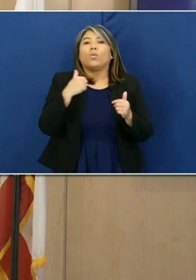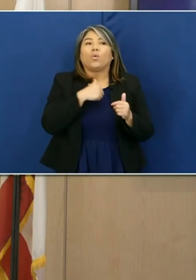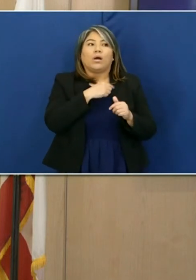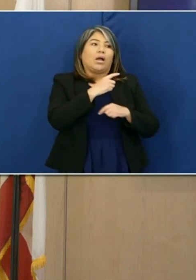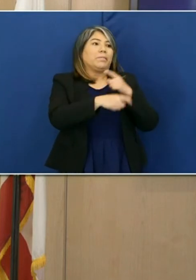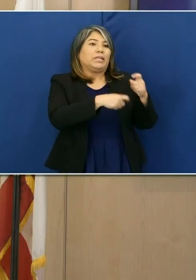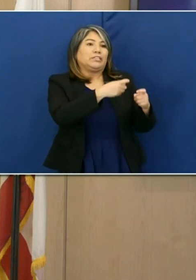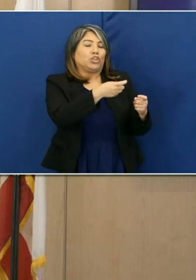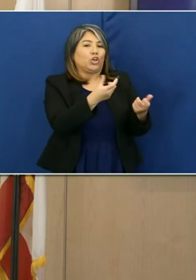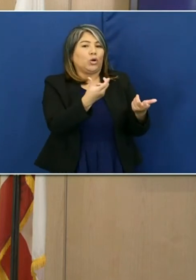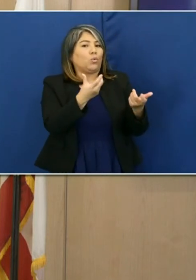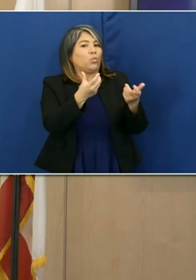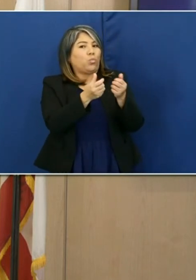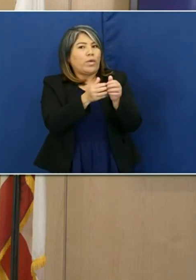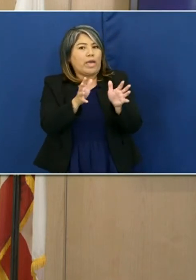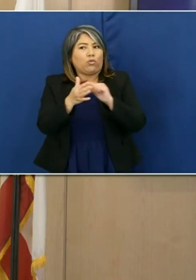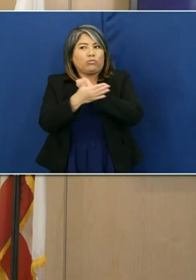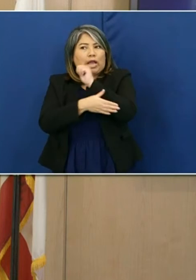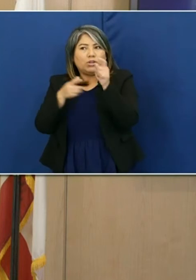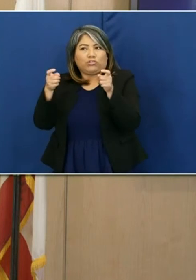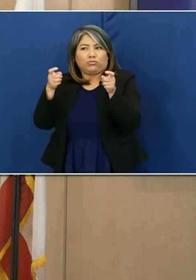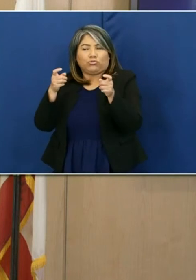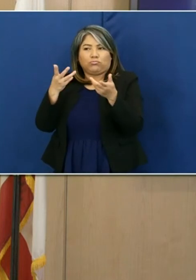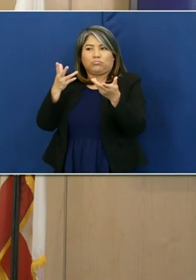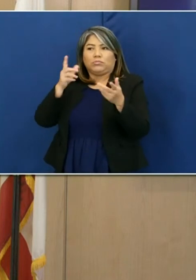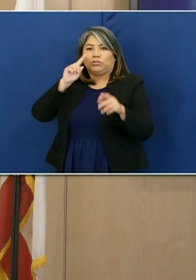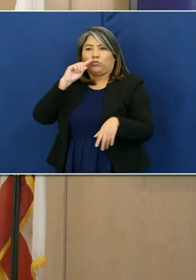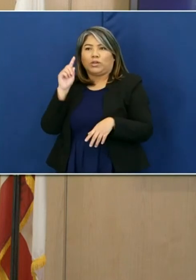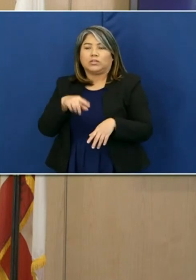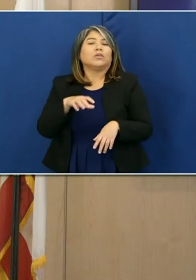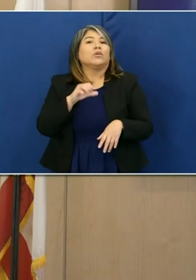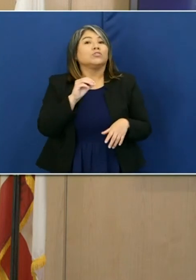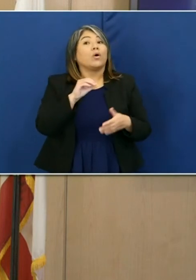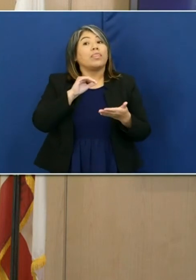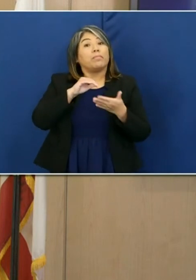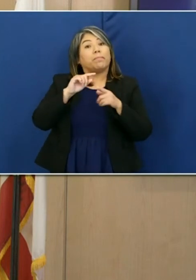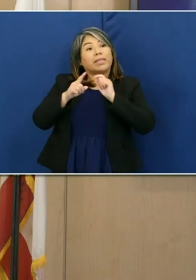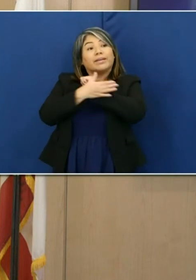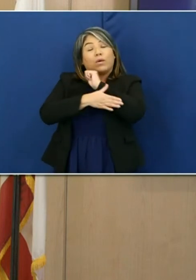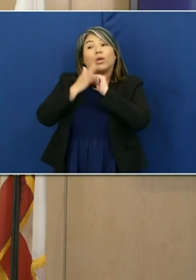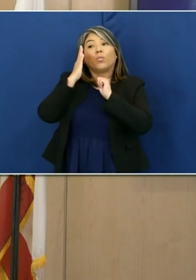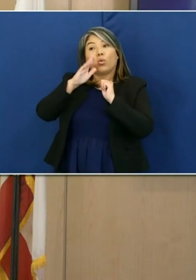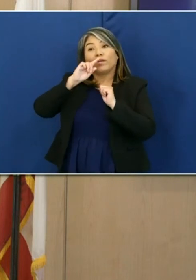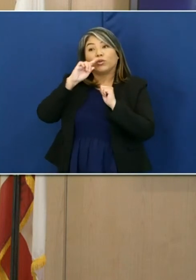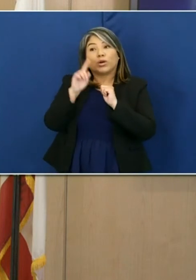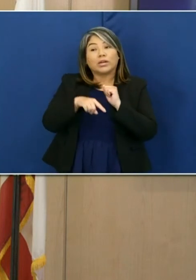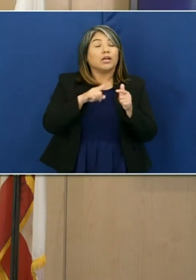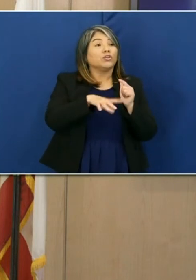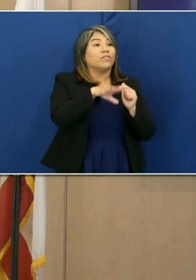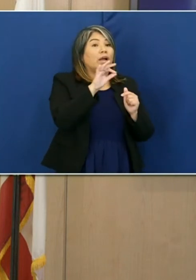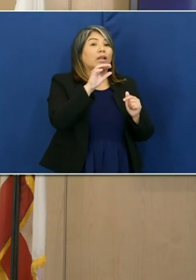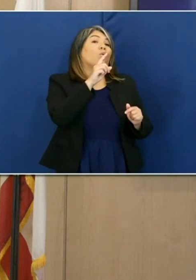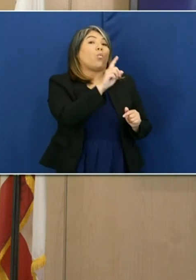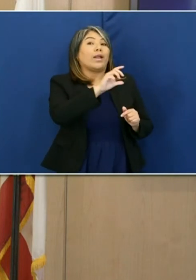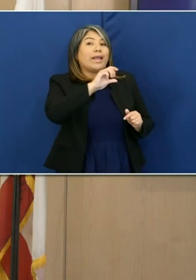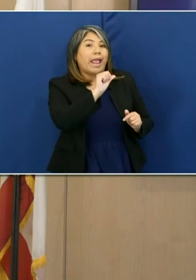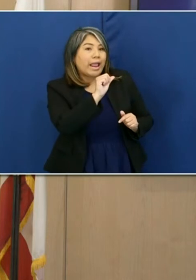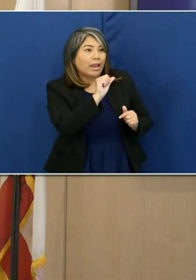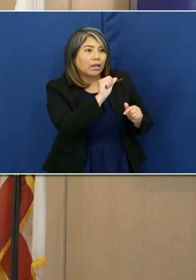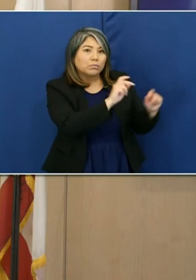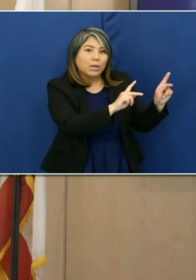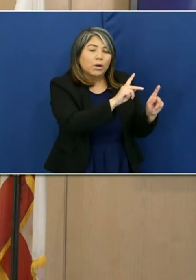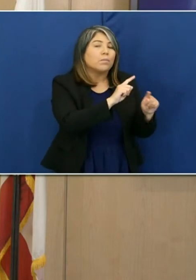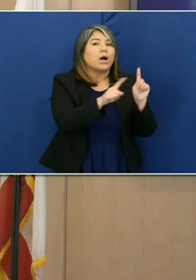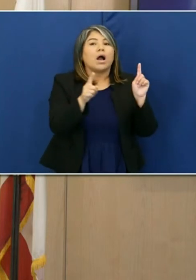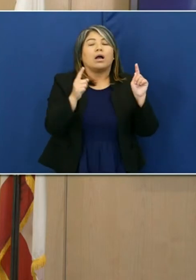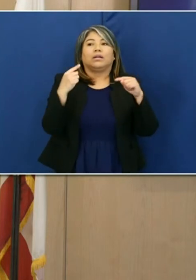without directive from the county, which would have directed the hospital network to find 1A recipients instead. And since then, there have